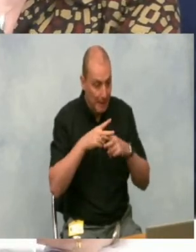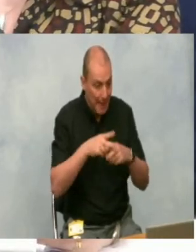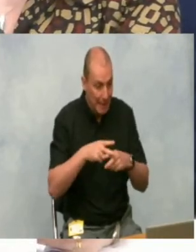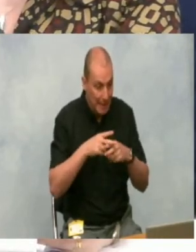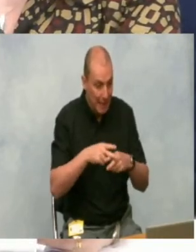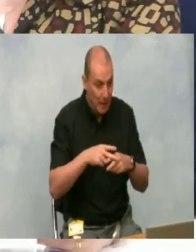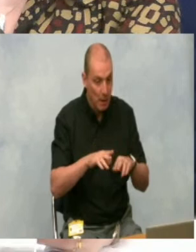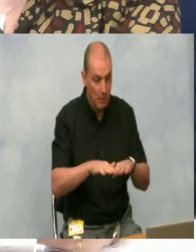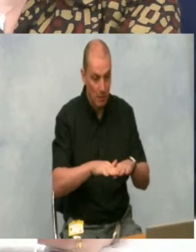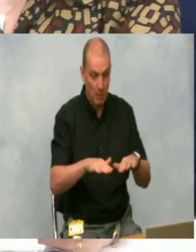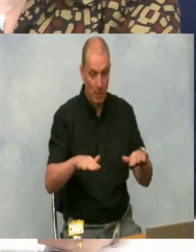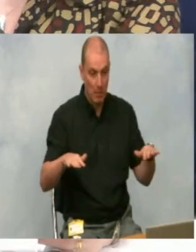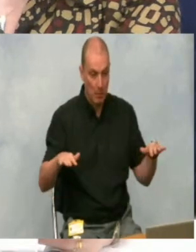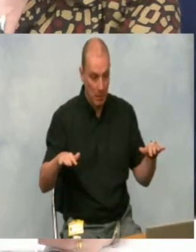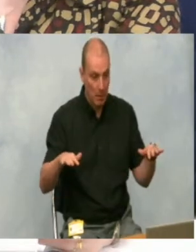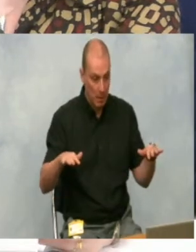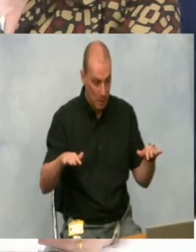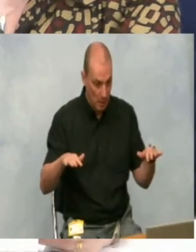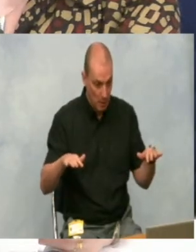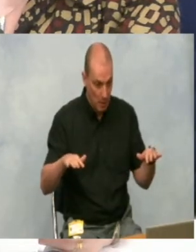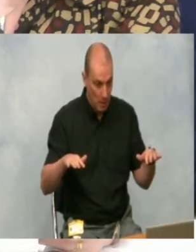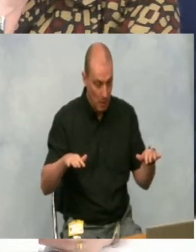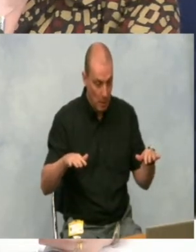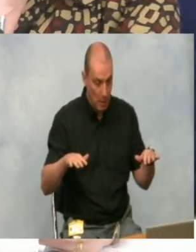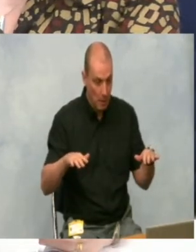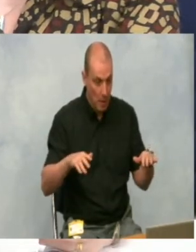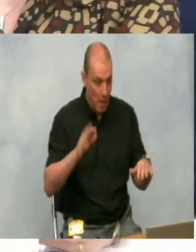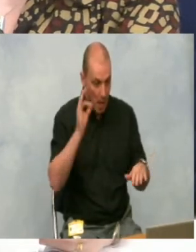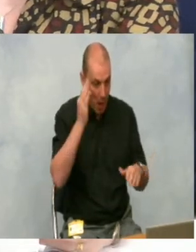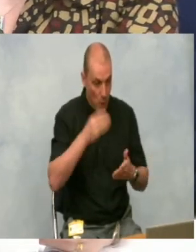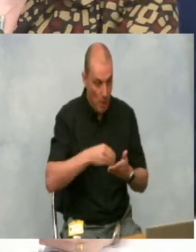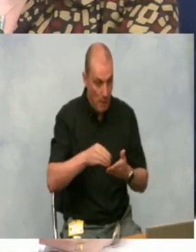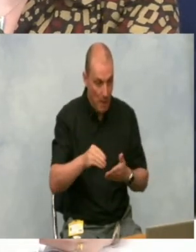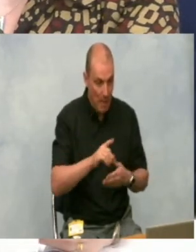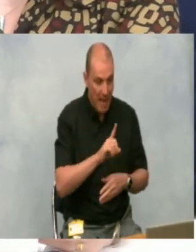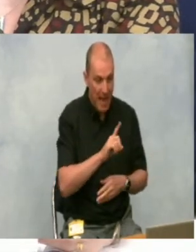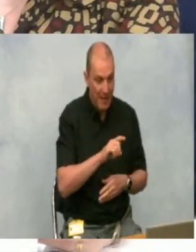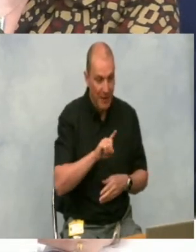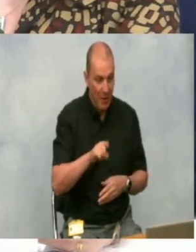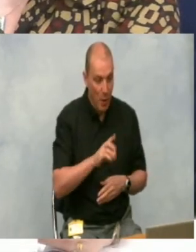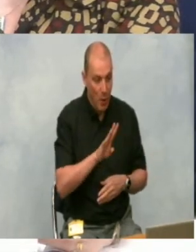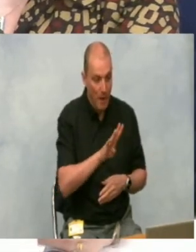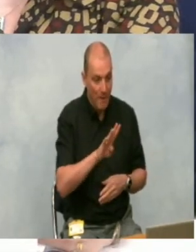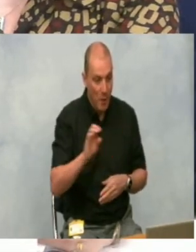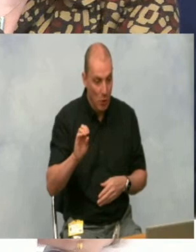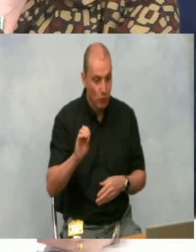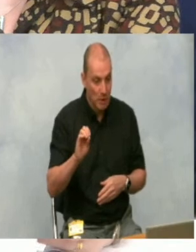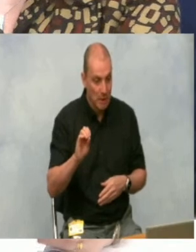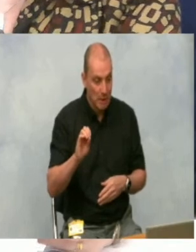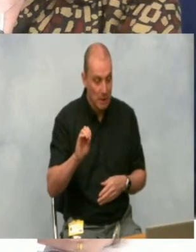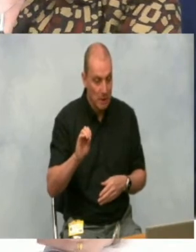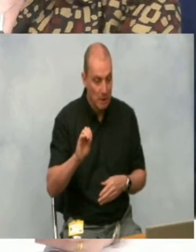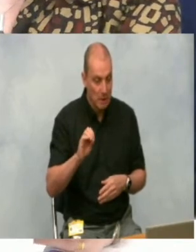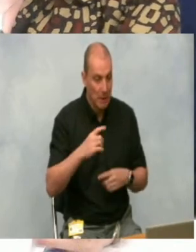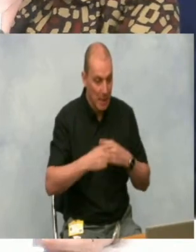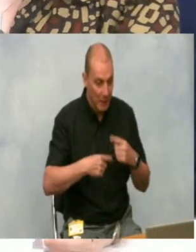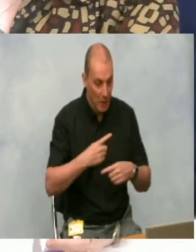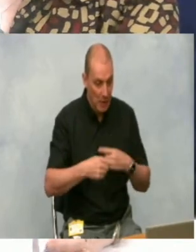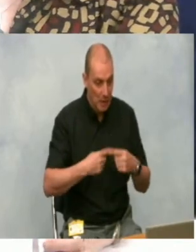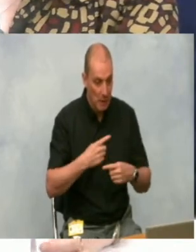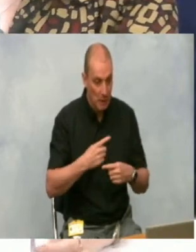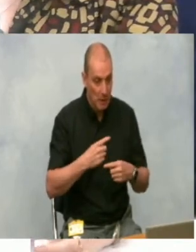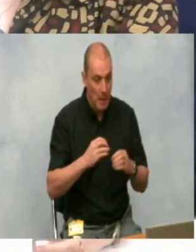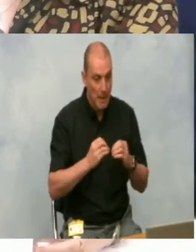land, which are met by the council, are £11,400 per annum. Blantyre